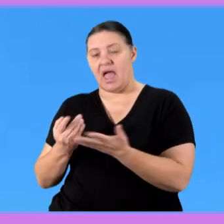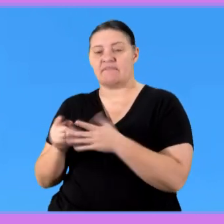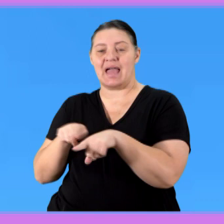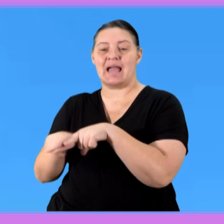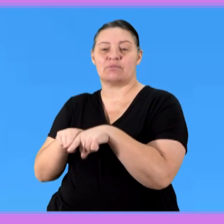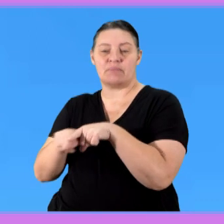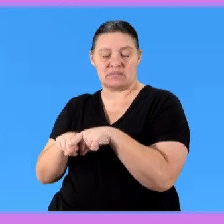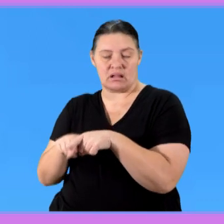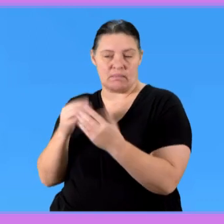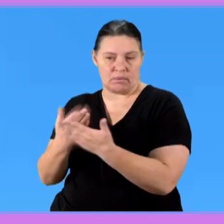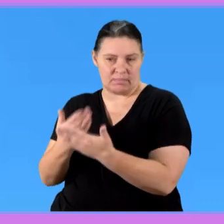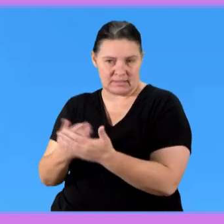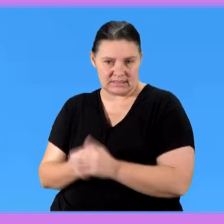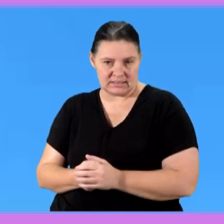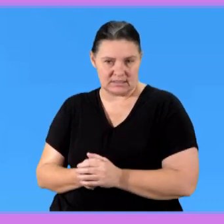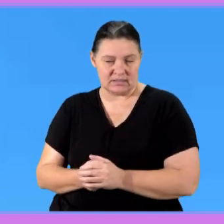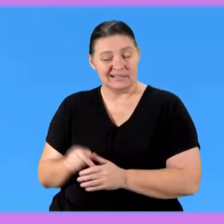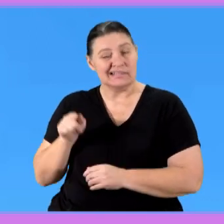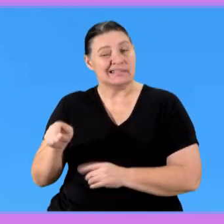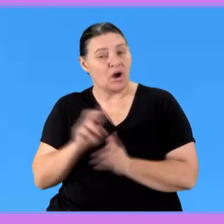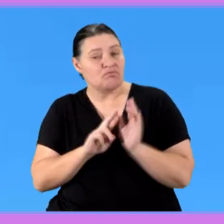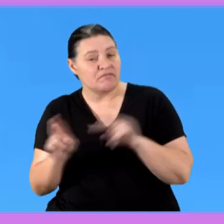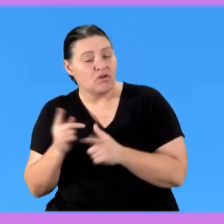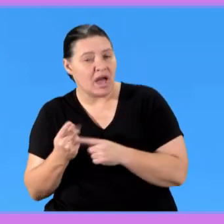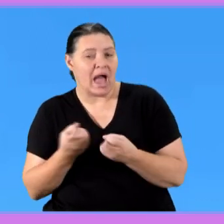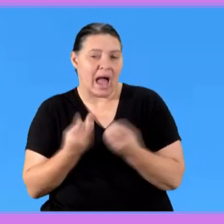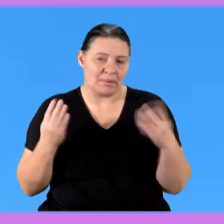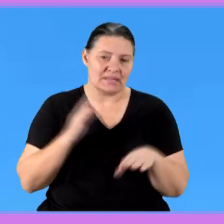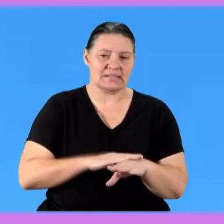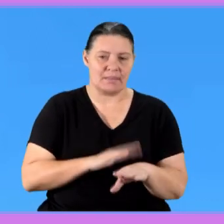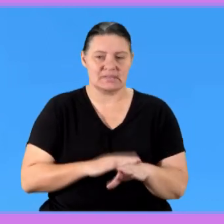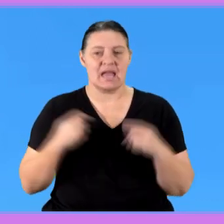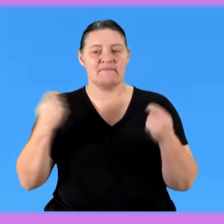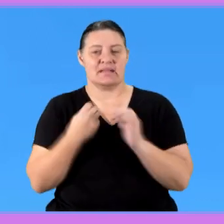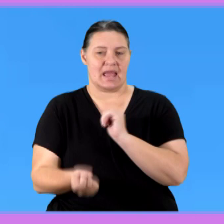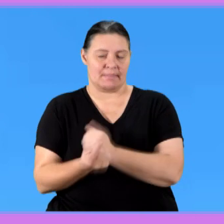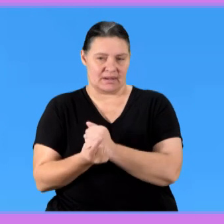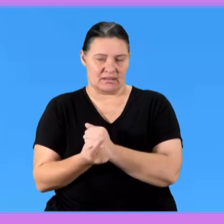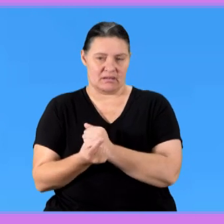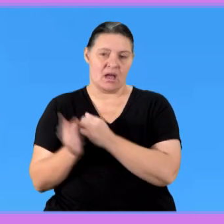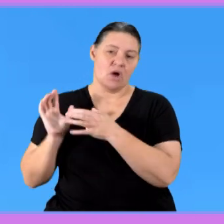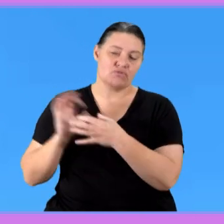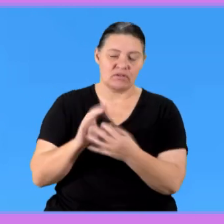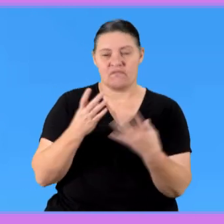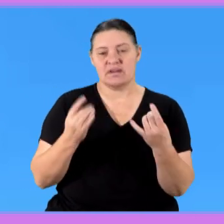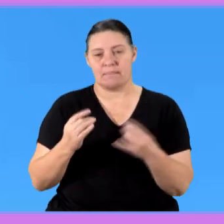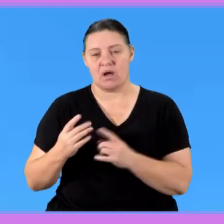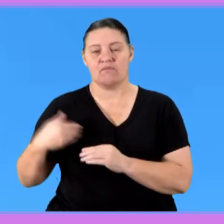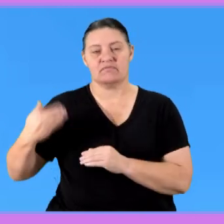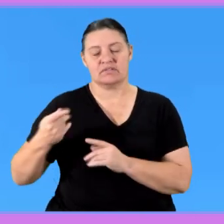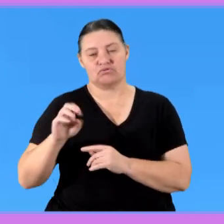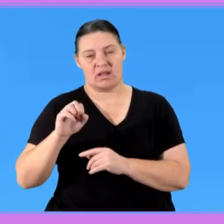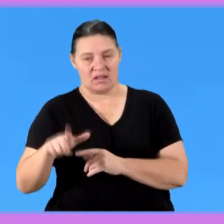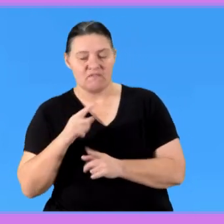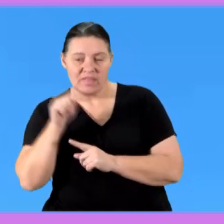what we call experimental probability. This now refers to the number of times the event occurred relative to the number of